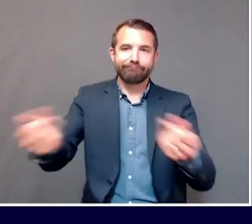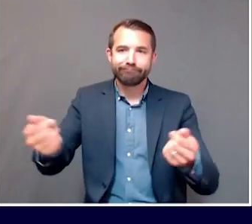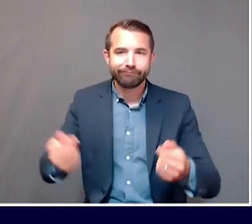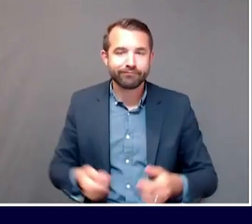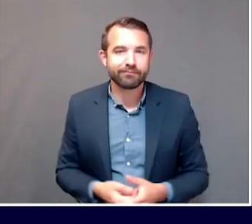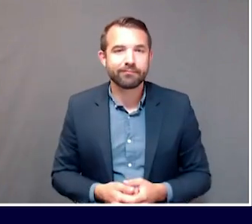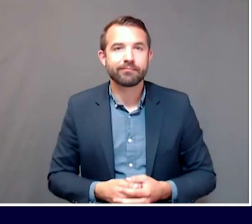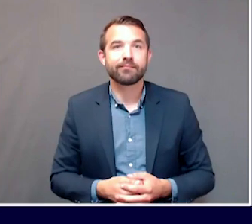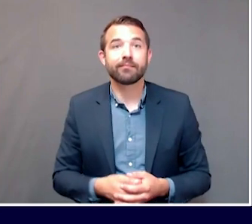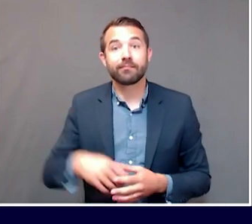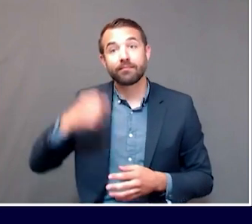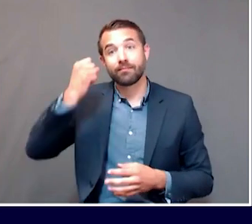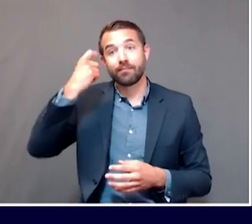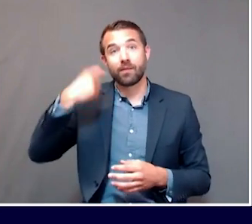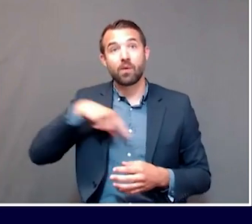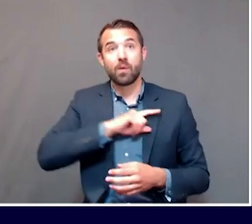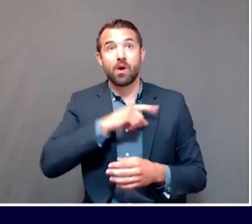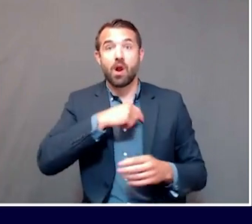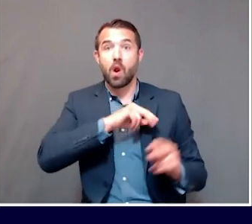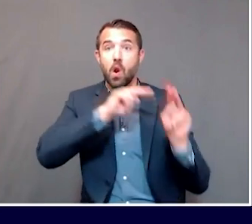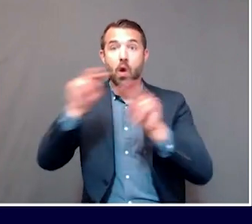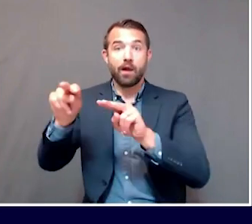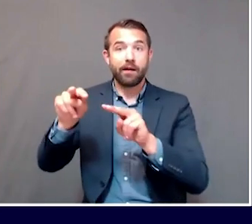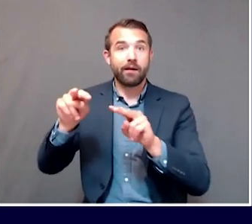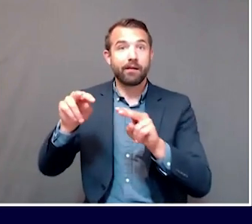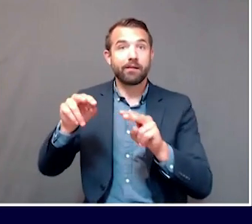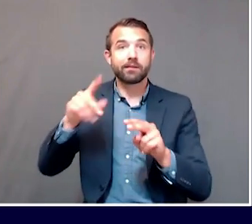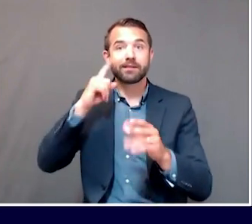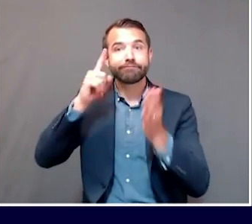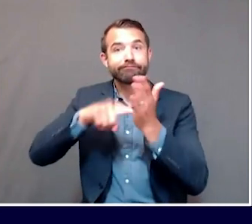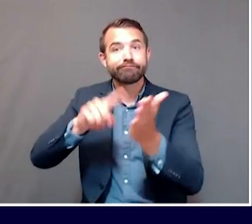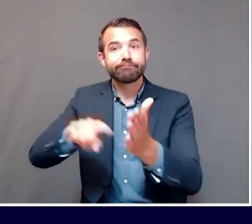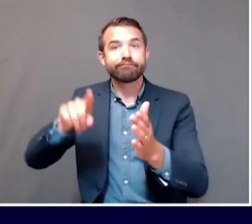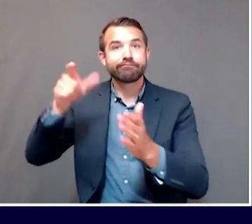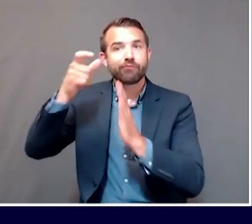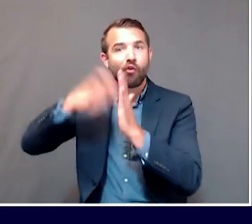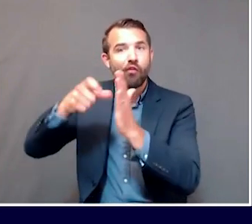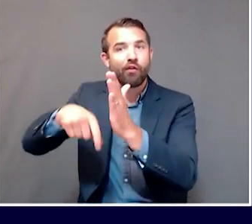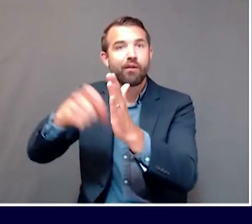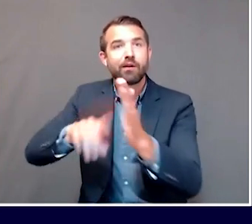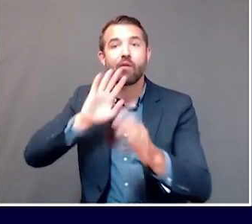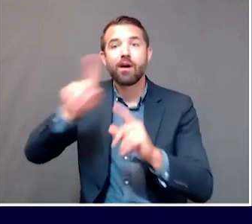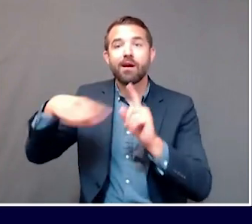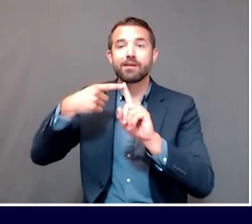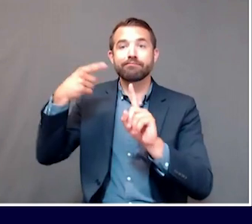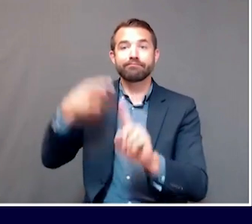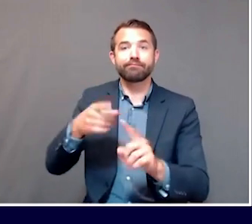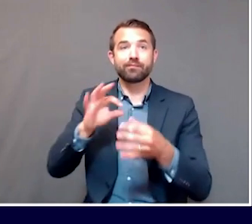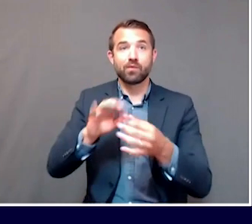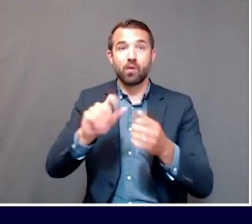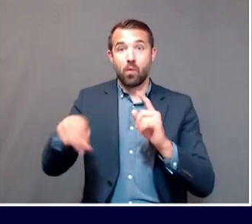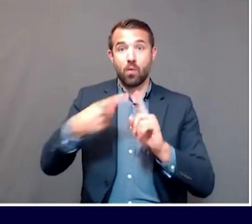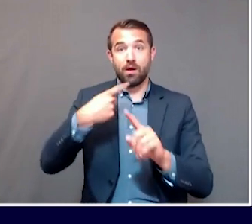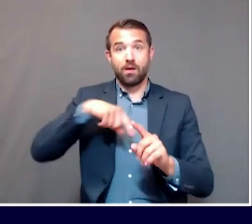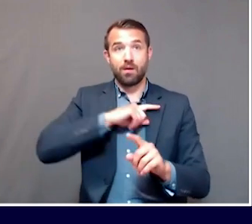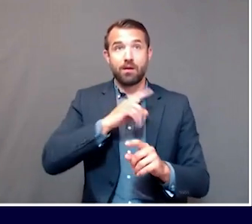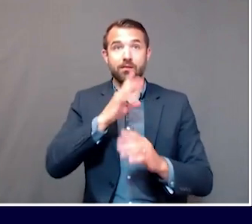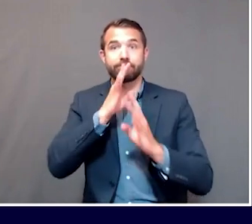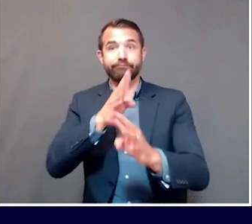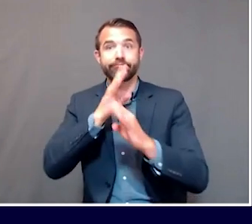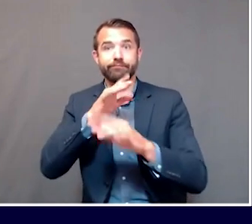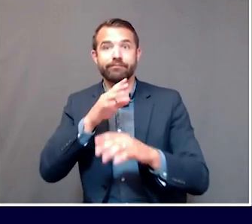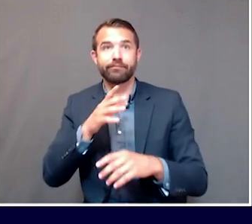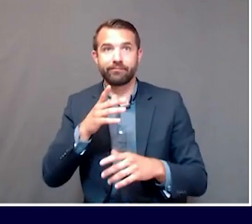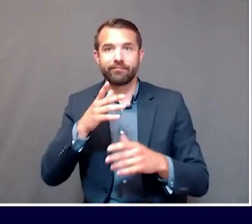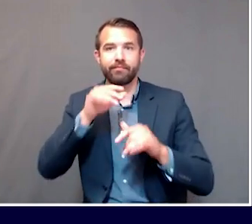particles that come out of our mouths when we talk or sing, and the way that face coverings can block those, study after study